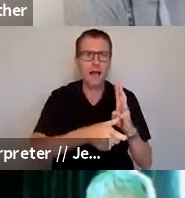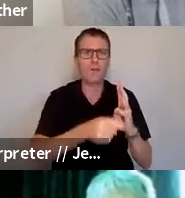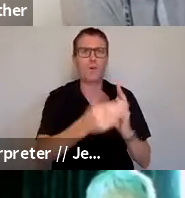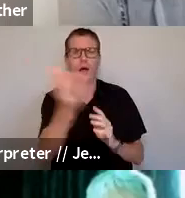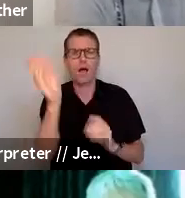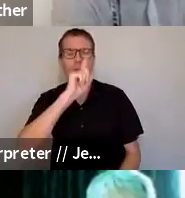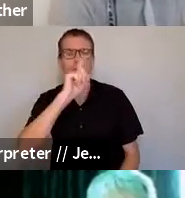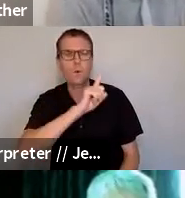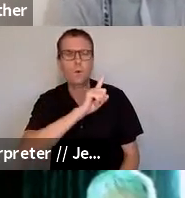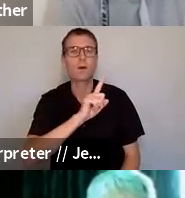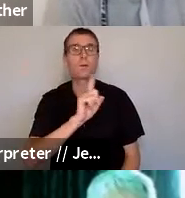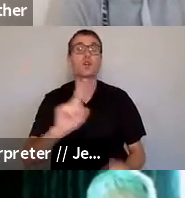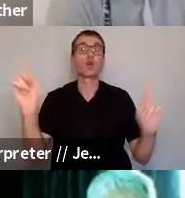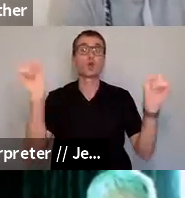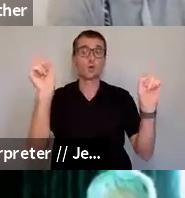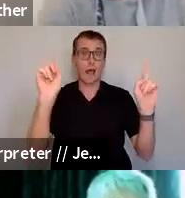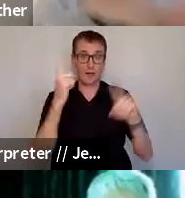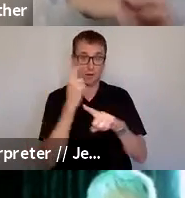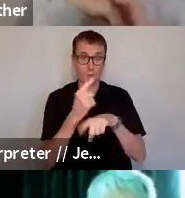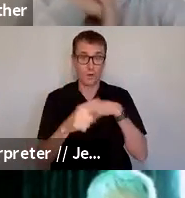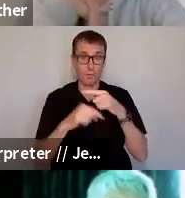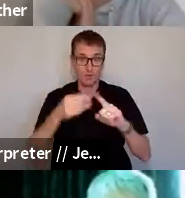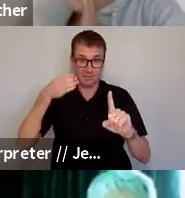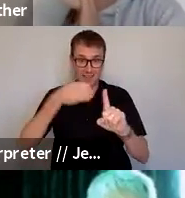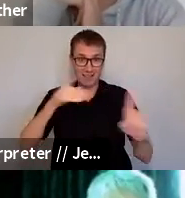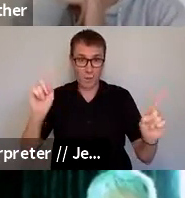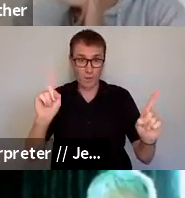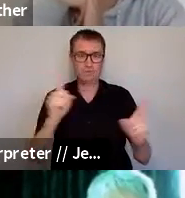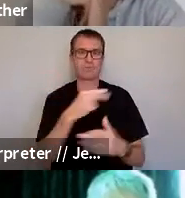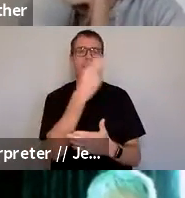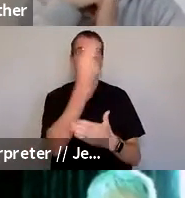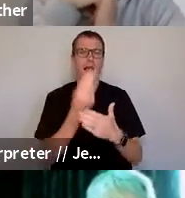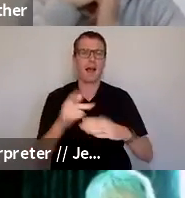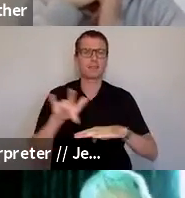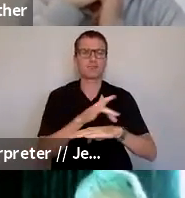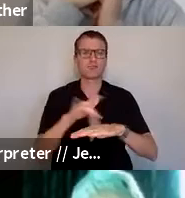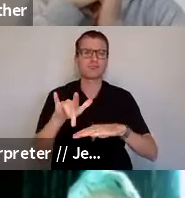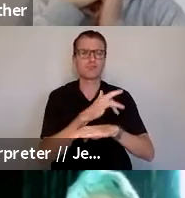it's barriers to accessing and participating in the arts. And that's what